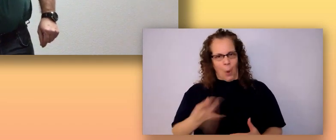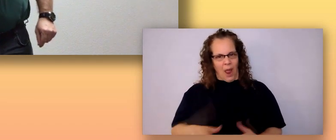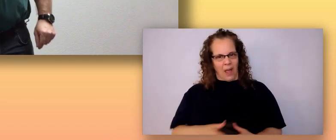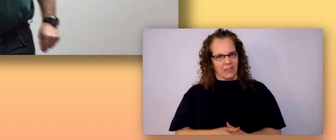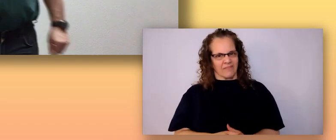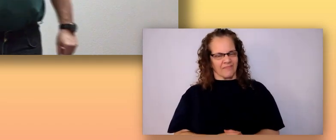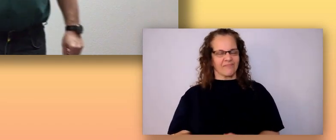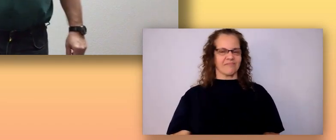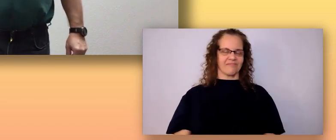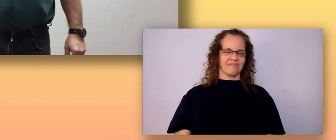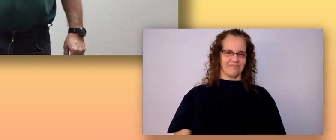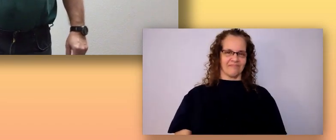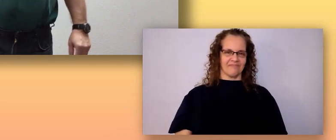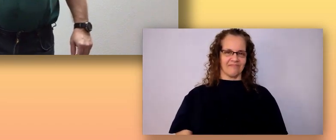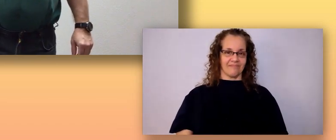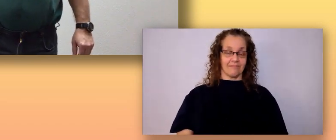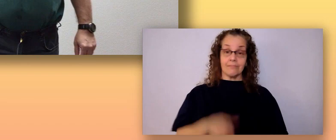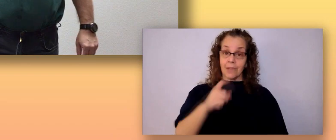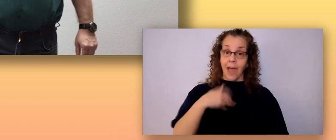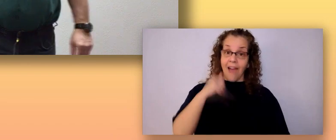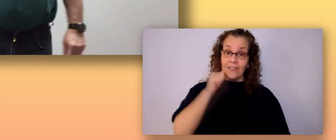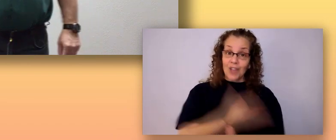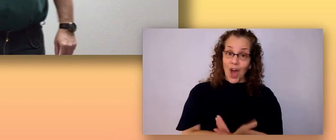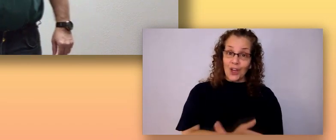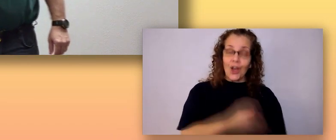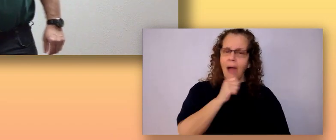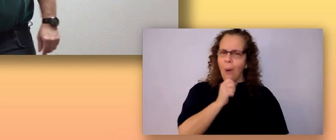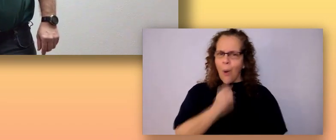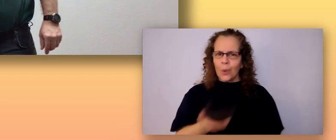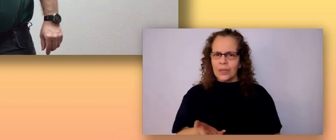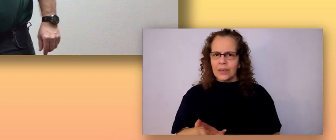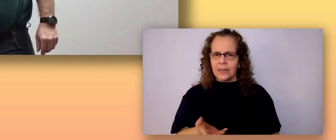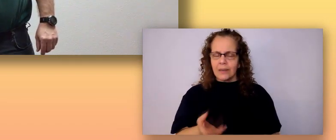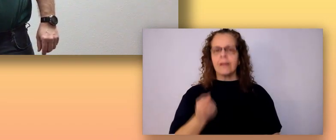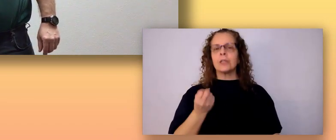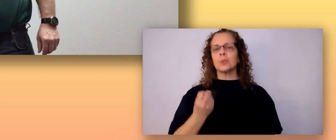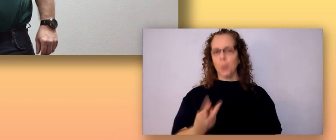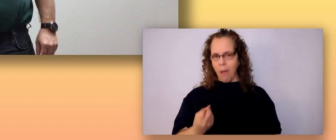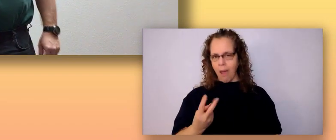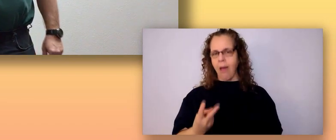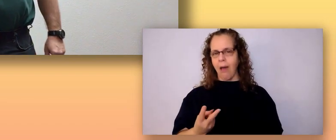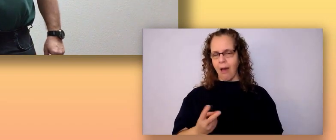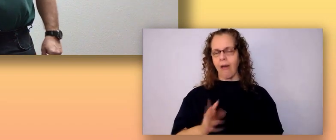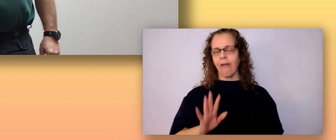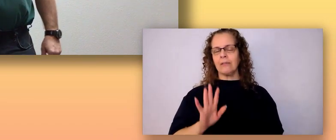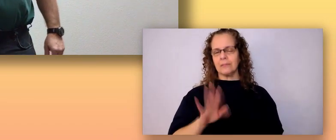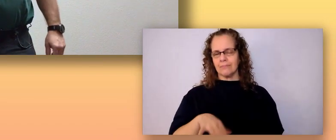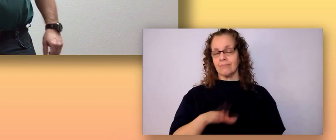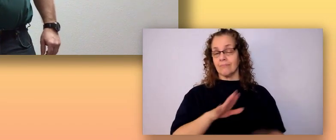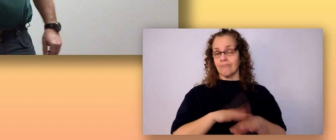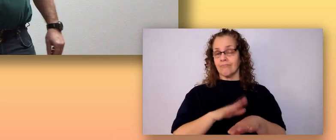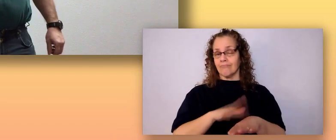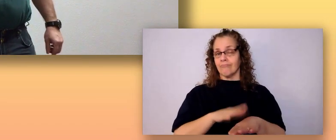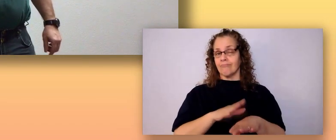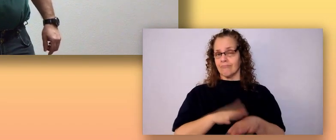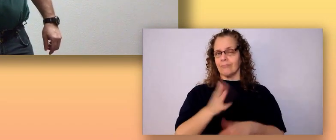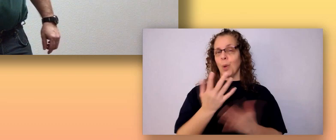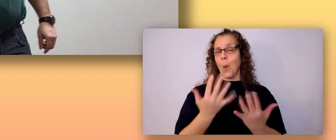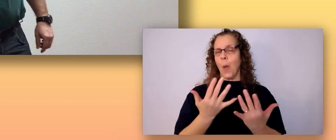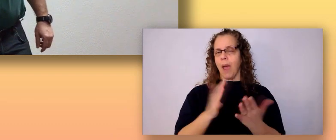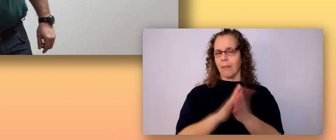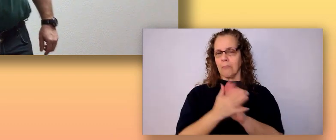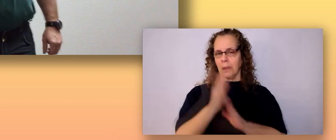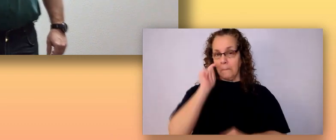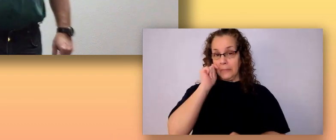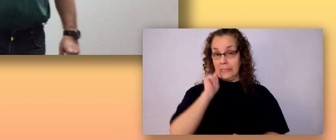your teeth. You have a daughter too? How old? 12, huh? You just wait until